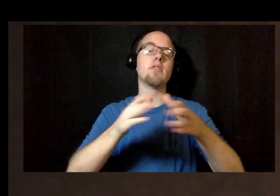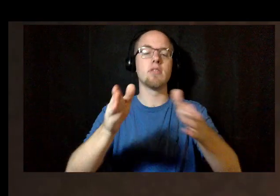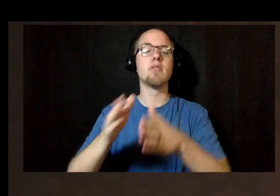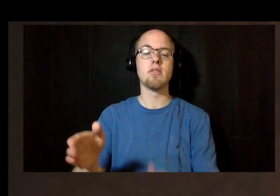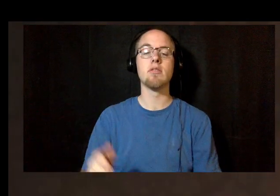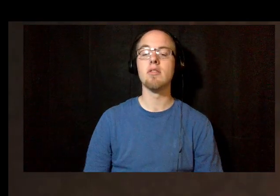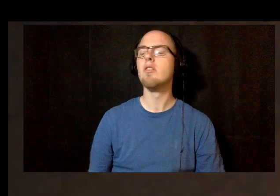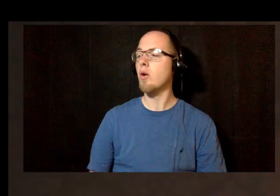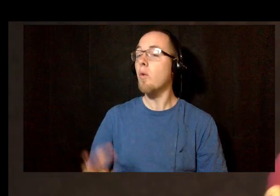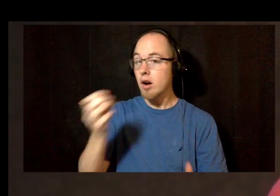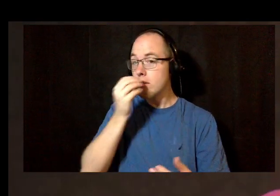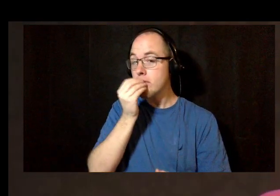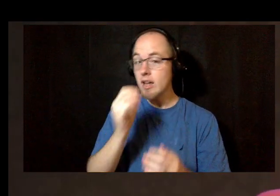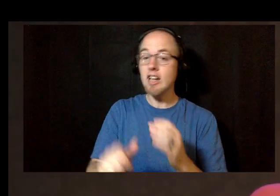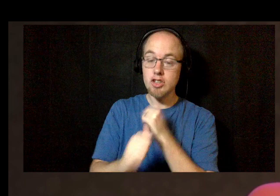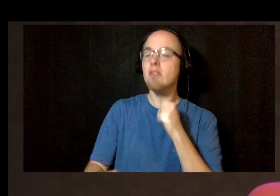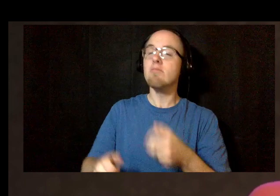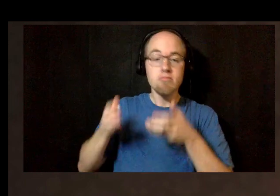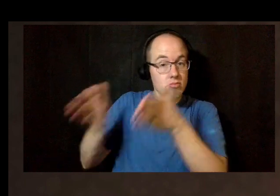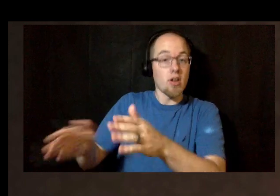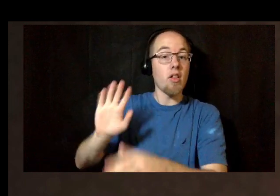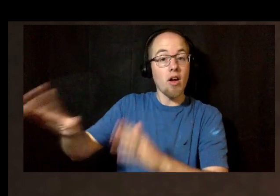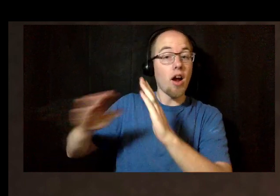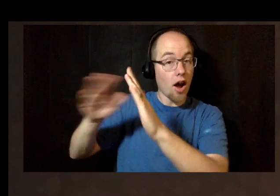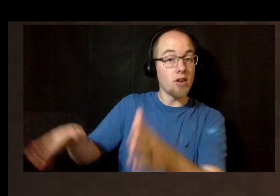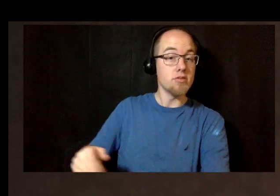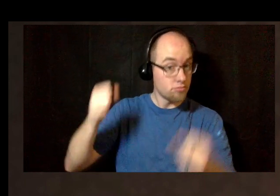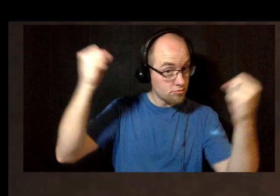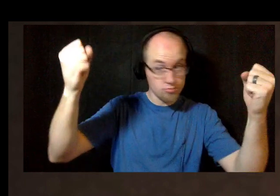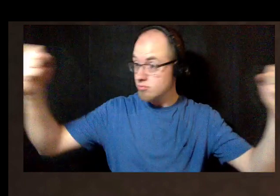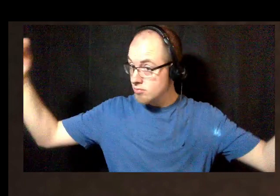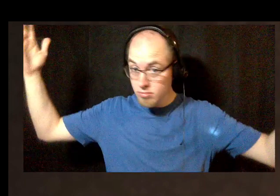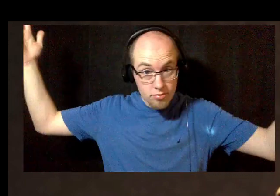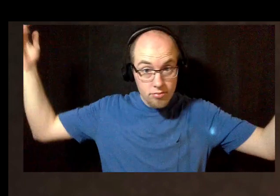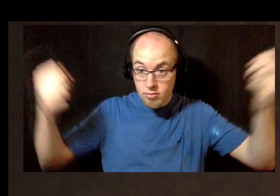let them do it in their own home. Who's with me? Who's with me?